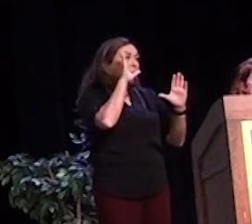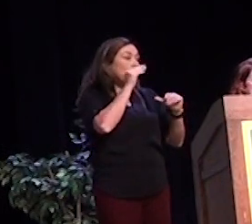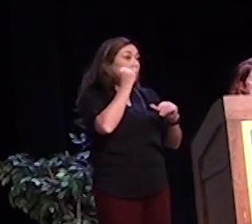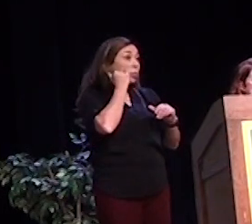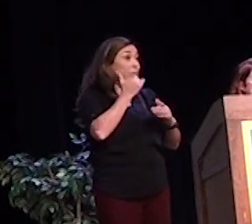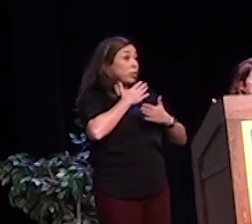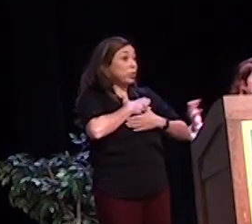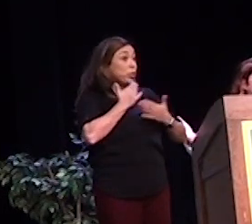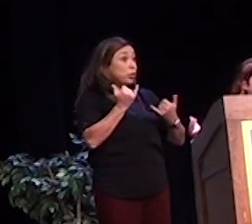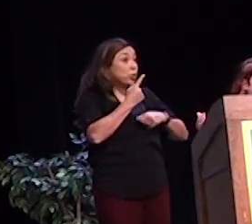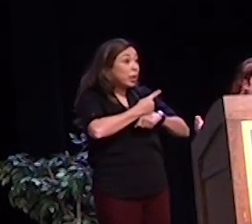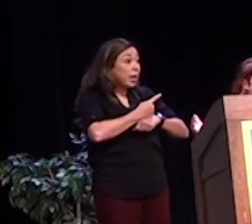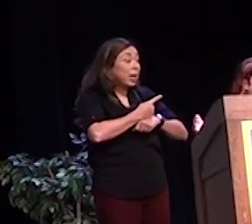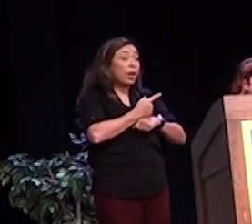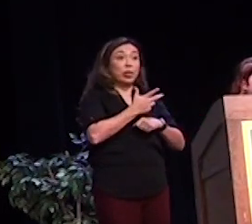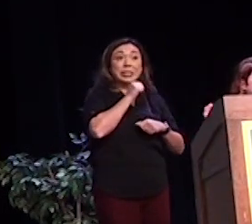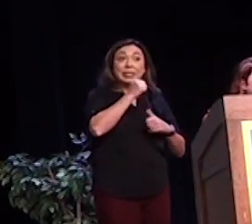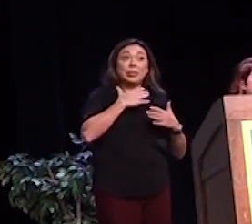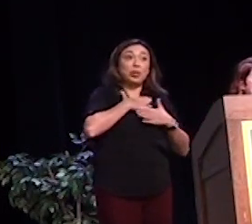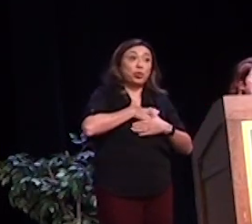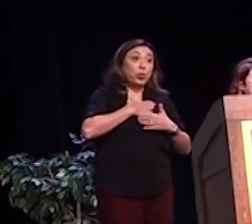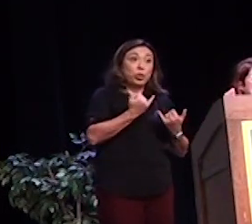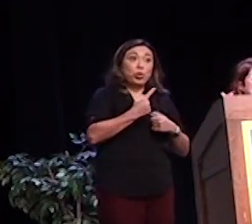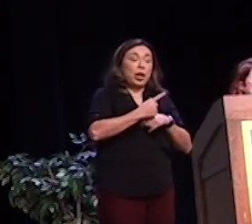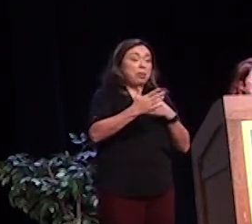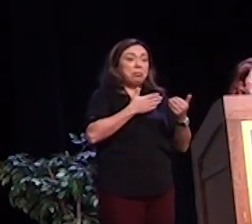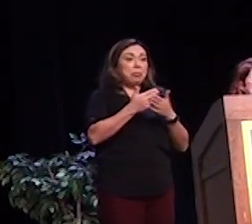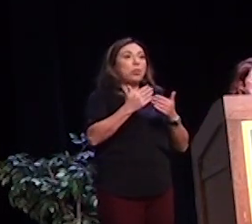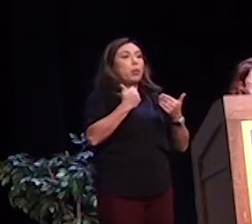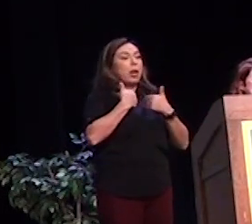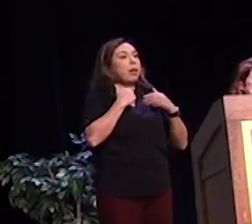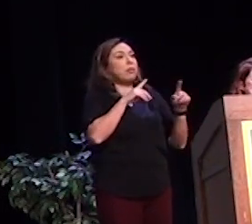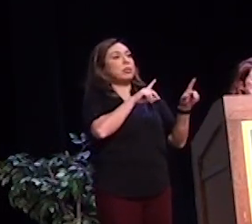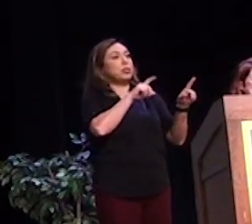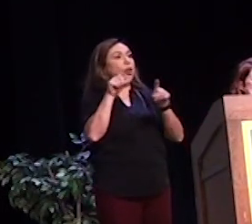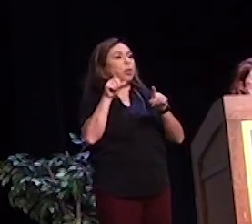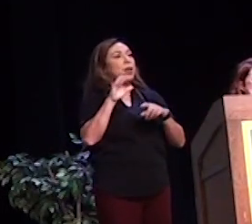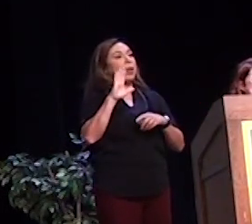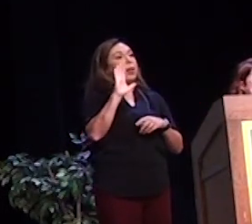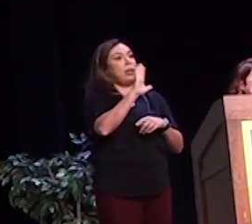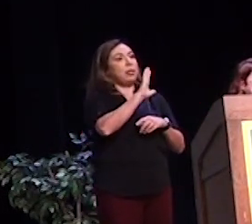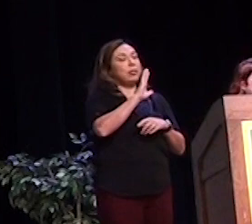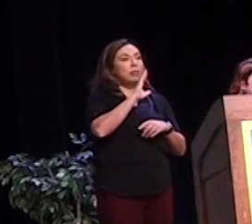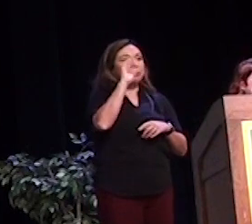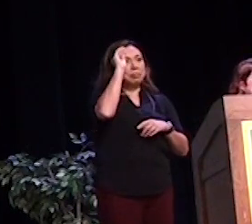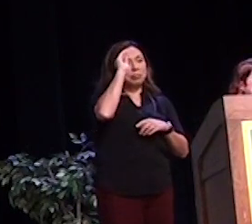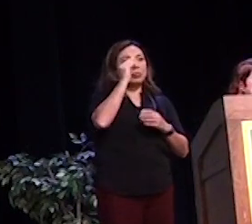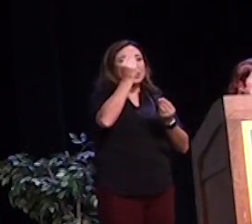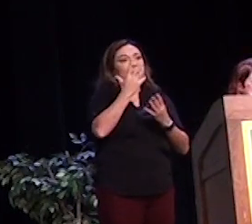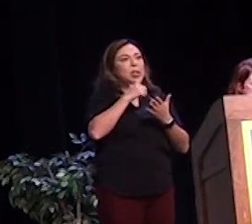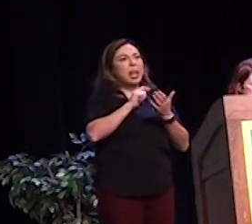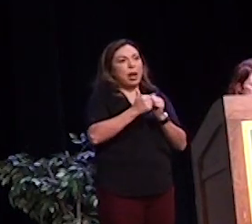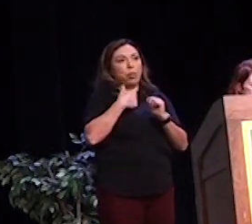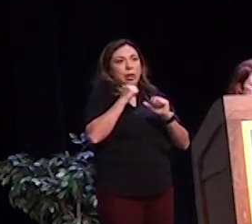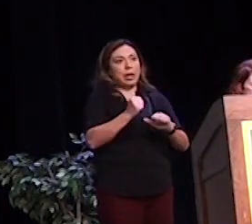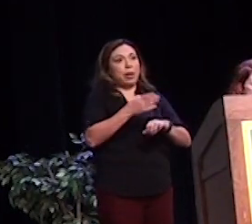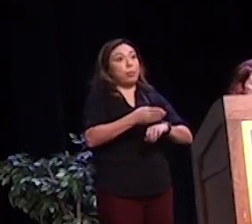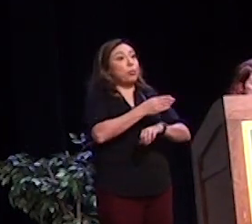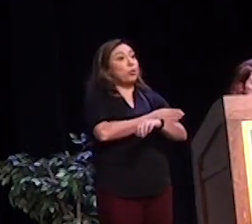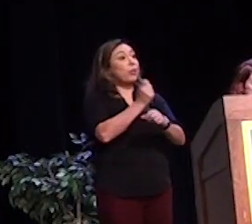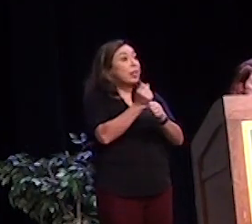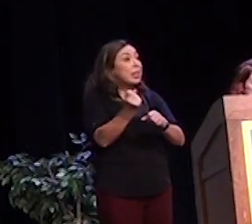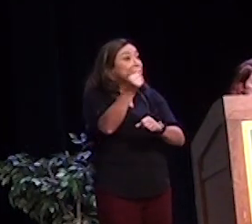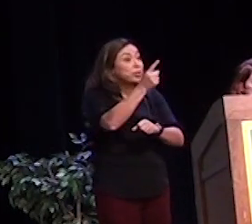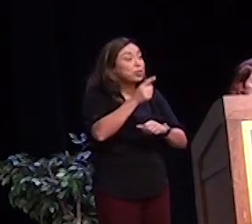if you enjoyed today or you didn't enjoy today, either way, we have a survey. We would love for you to fill it out. Tell us what to do better next